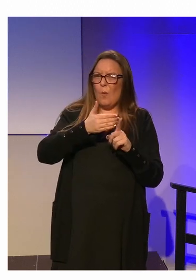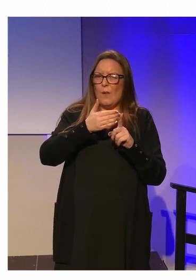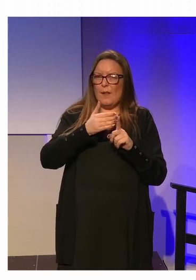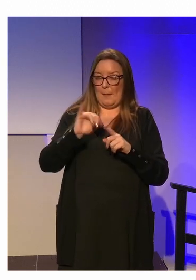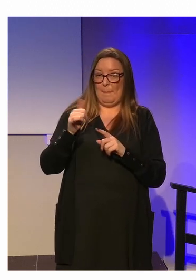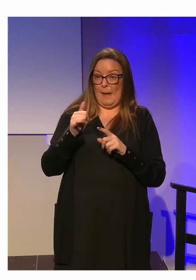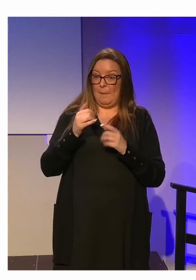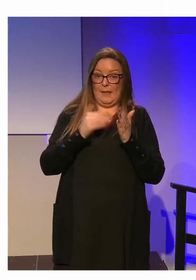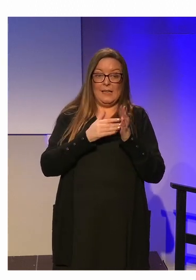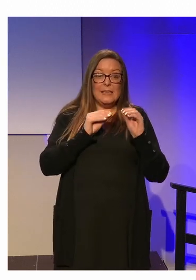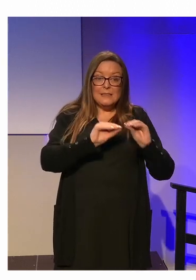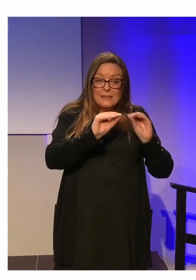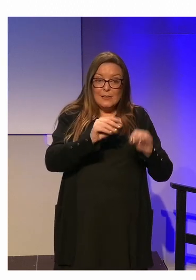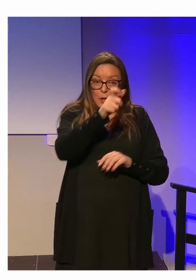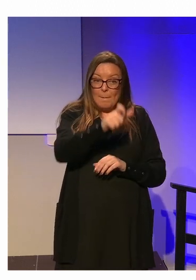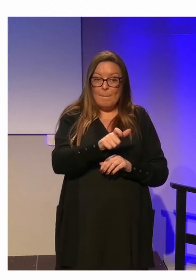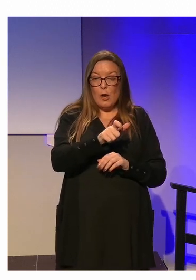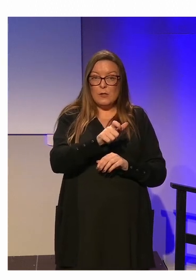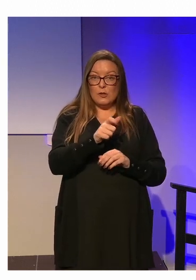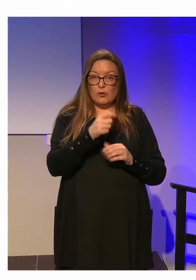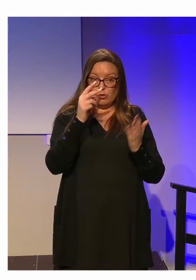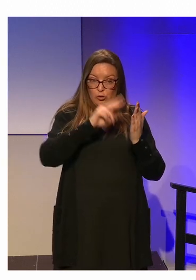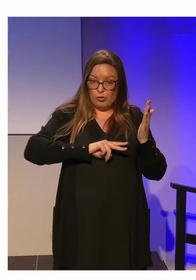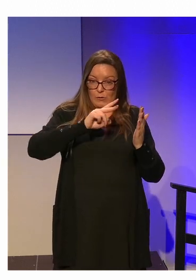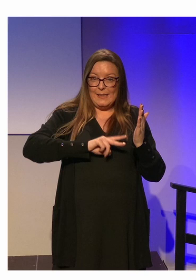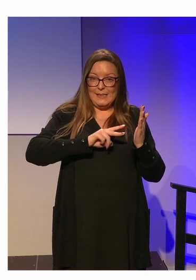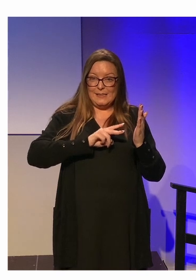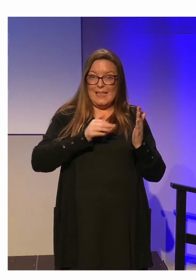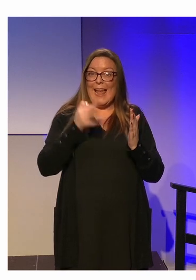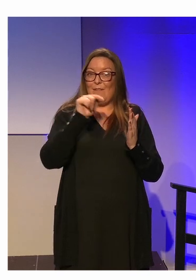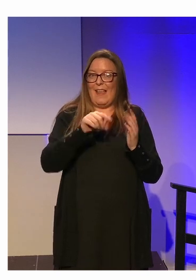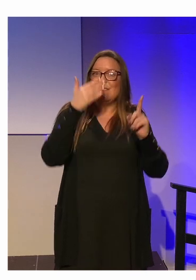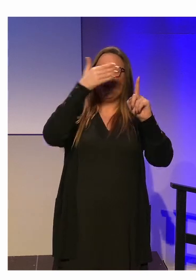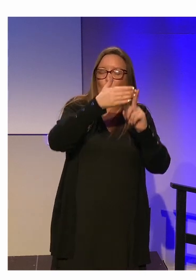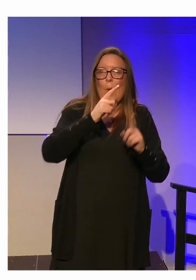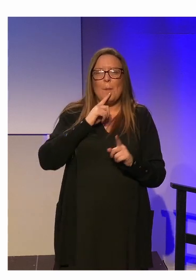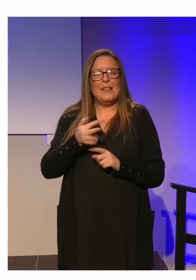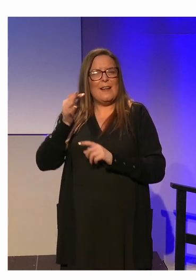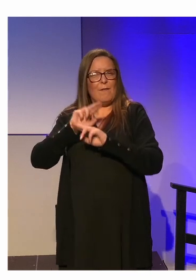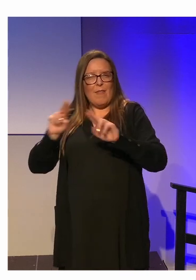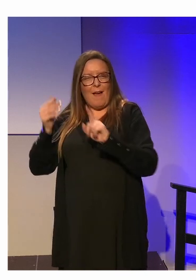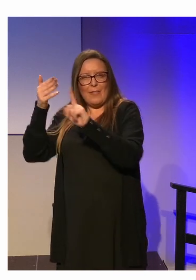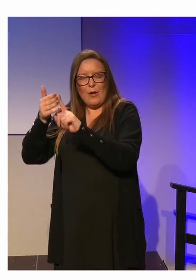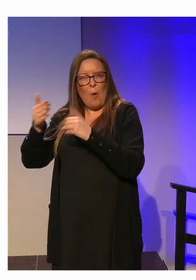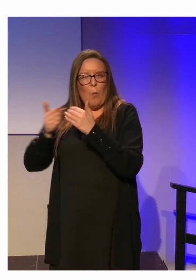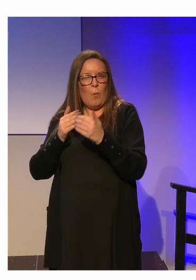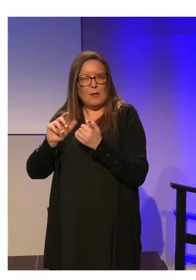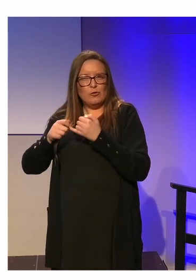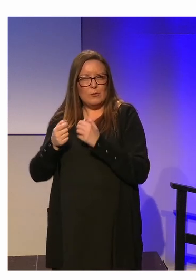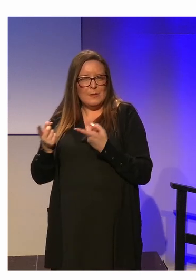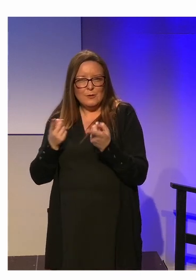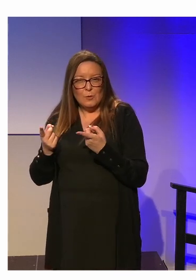be teaching someone to read. If that's the goal, great. But if it's not, then what is the goal? What are you trying, is it